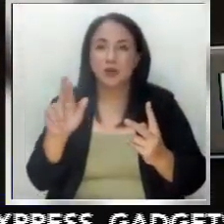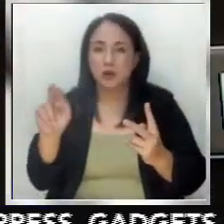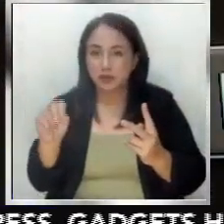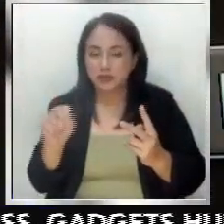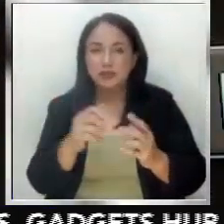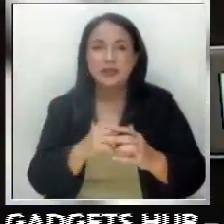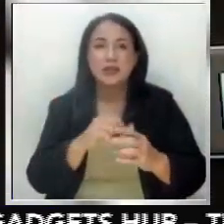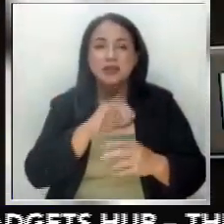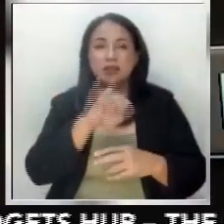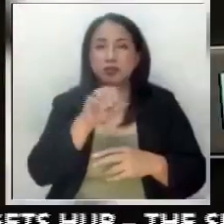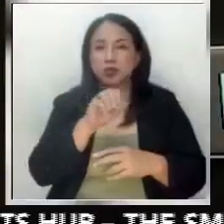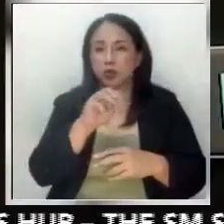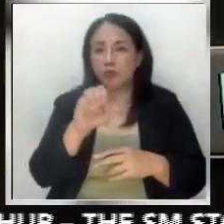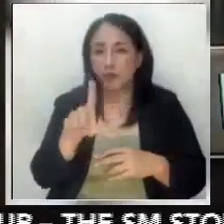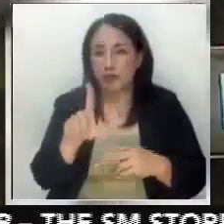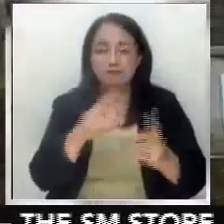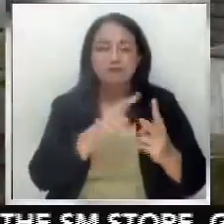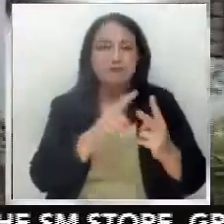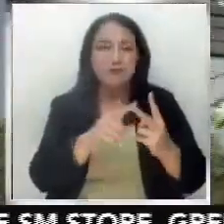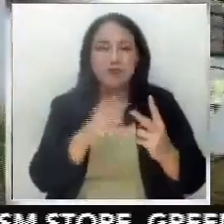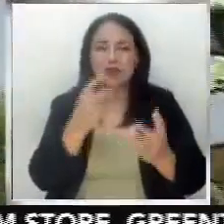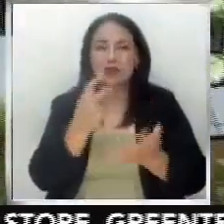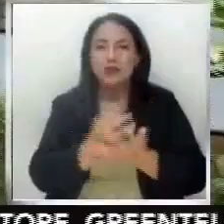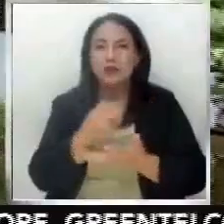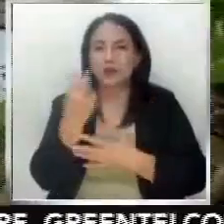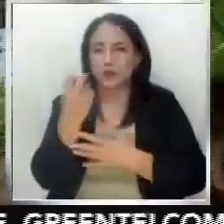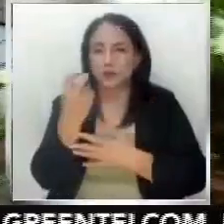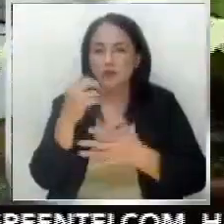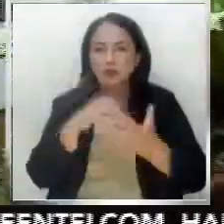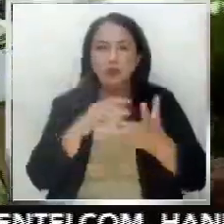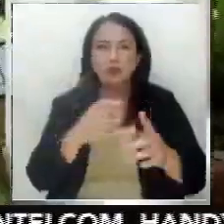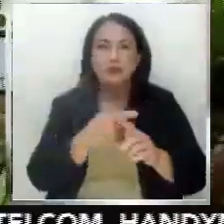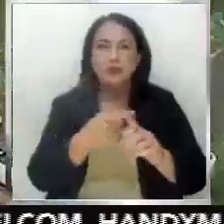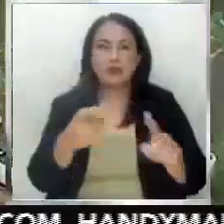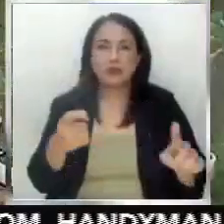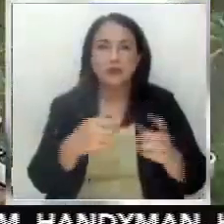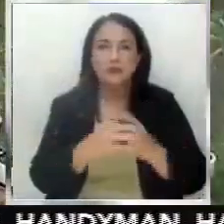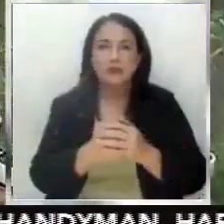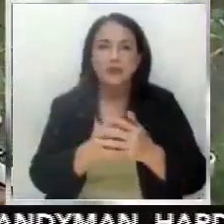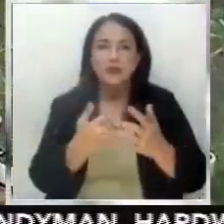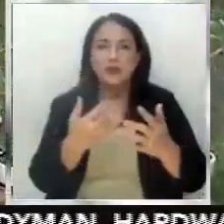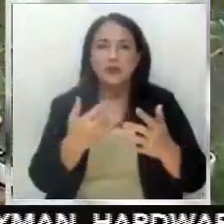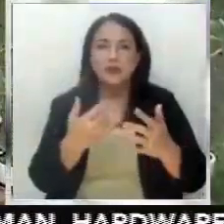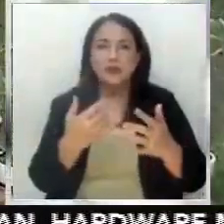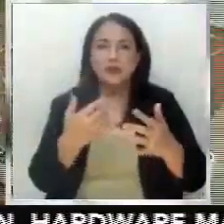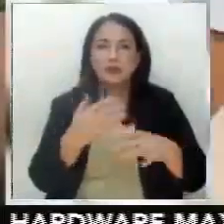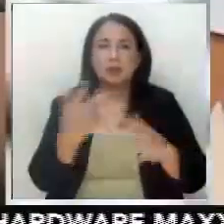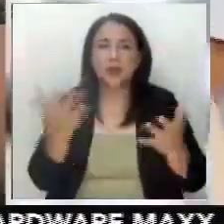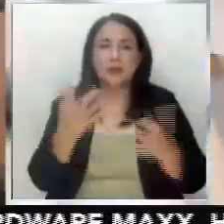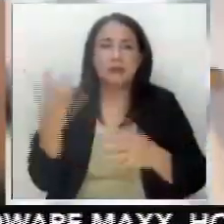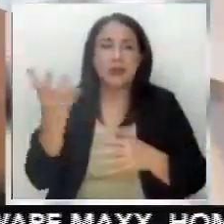Jomil Claveria, grade 12 students mula sa Paharang Integrated School sa Batangas City.